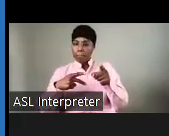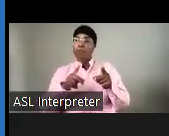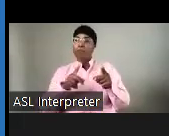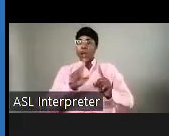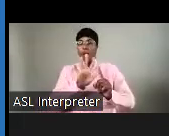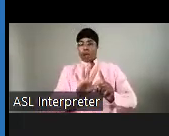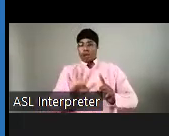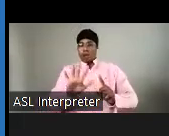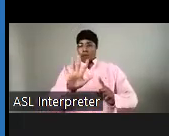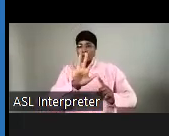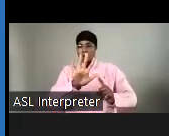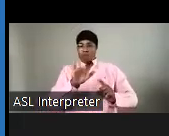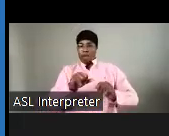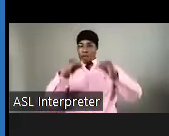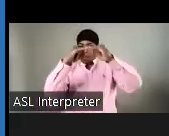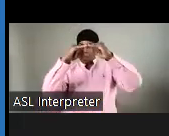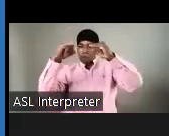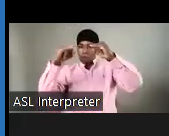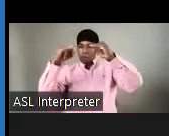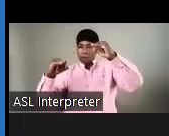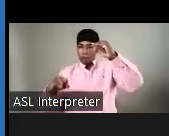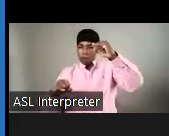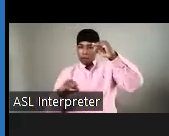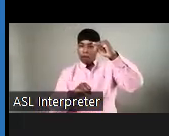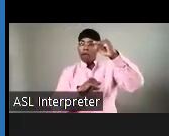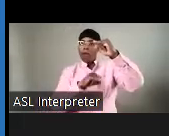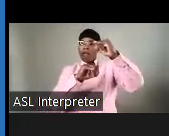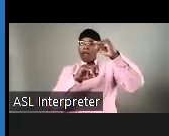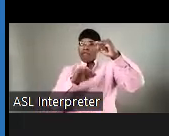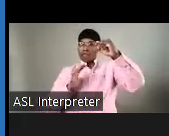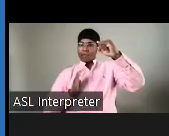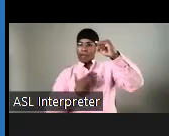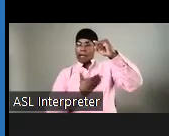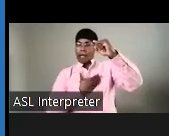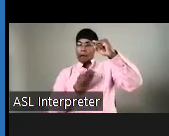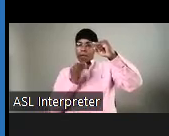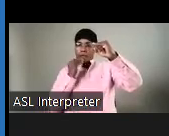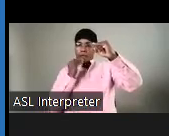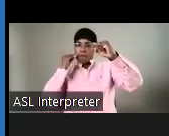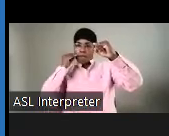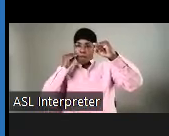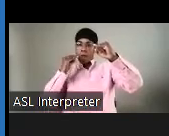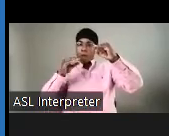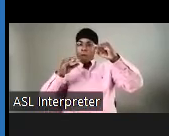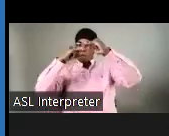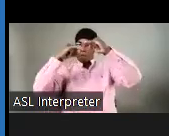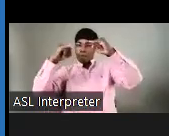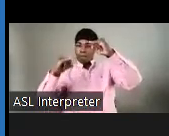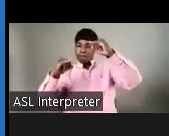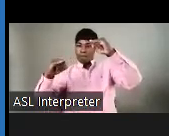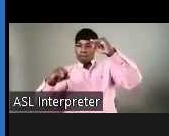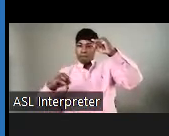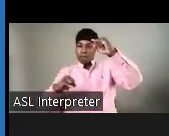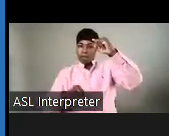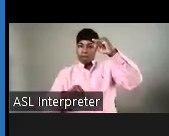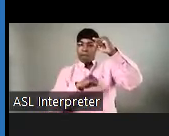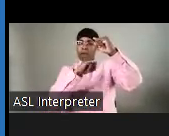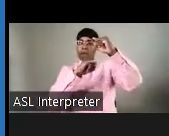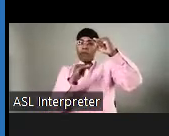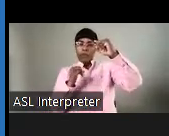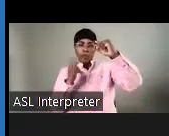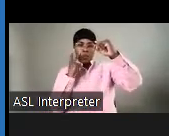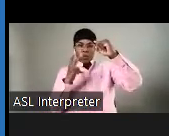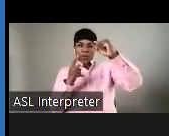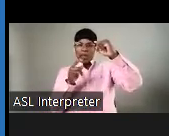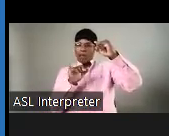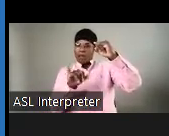indicates the Leech Lake Reservation boundary, and you can see all this aspen, this fragmentation and early